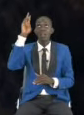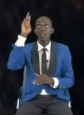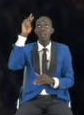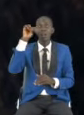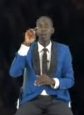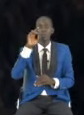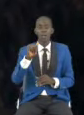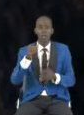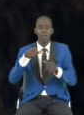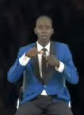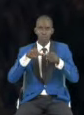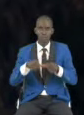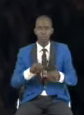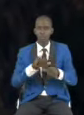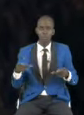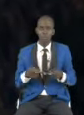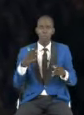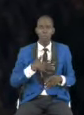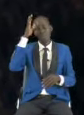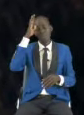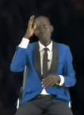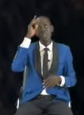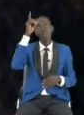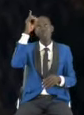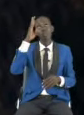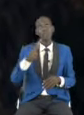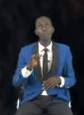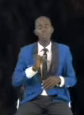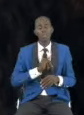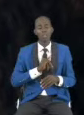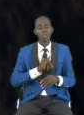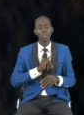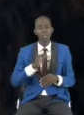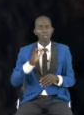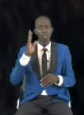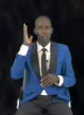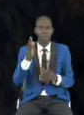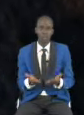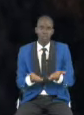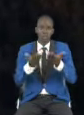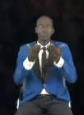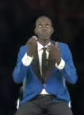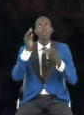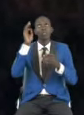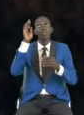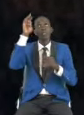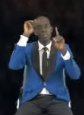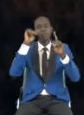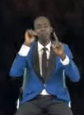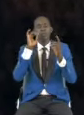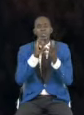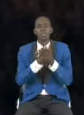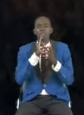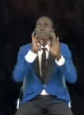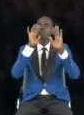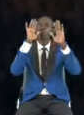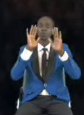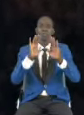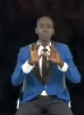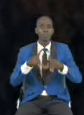Father's God, I will exalt him. That's a marvelous life. He says,